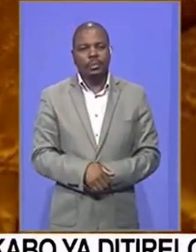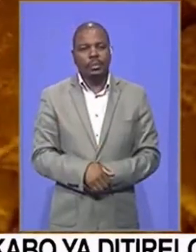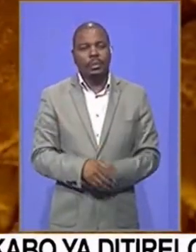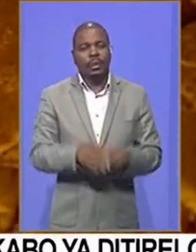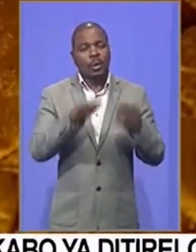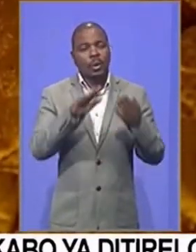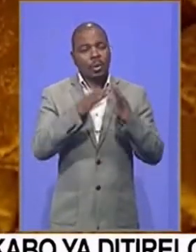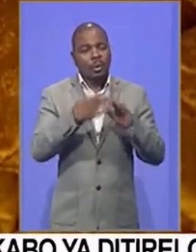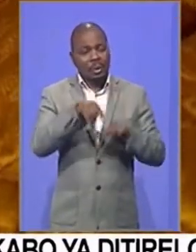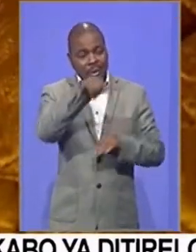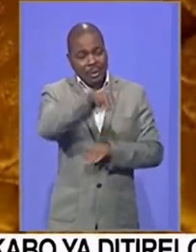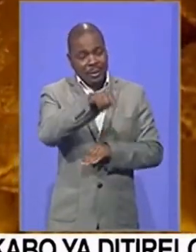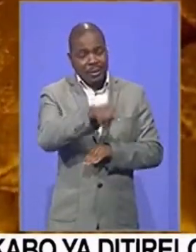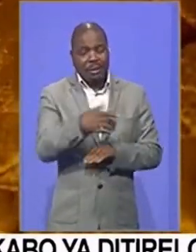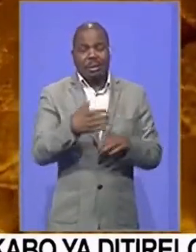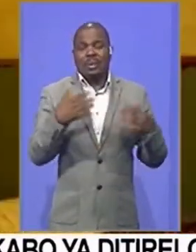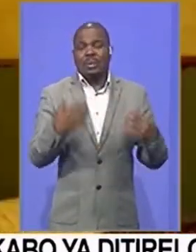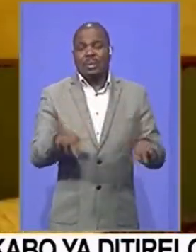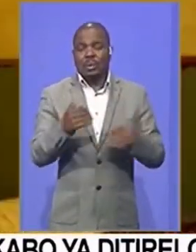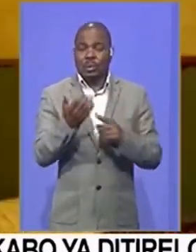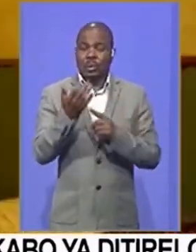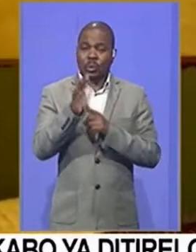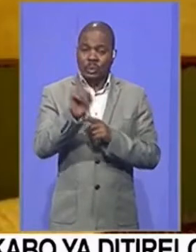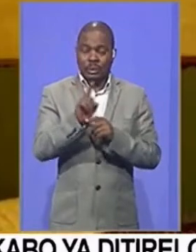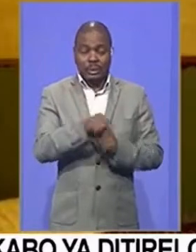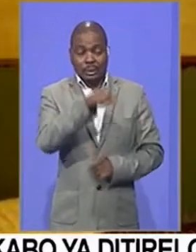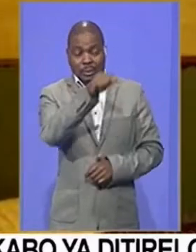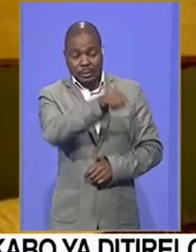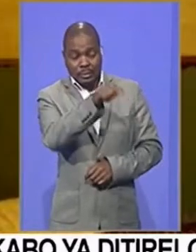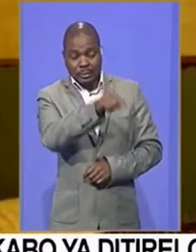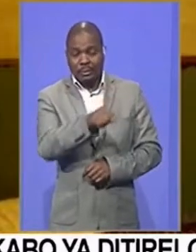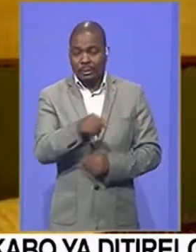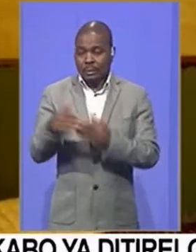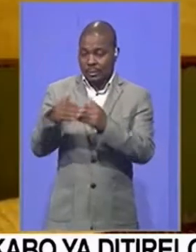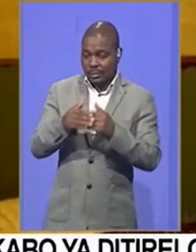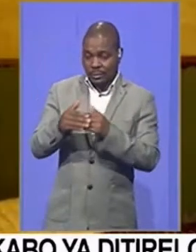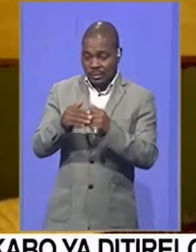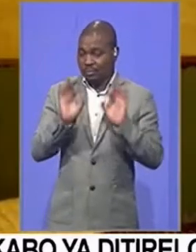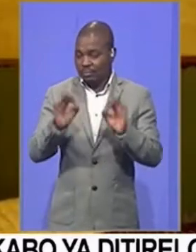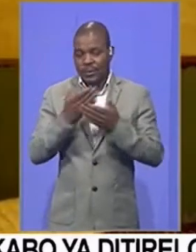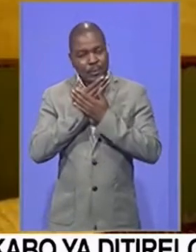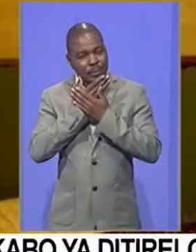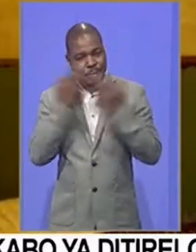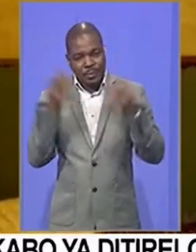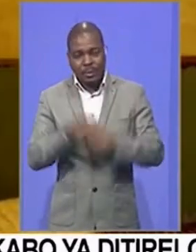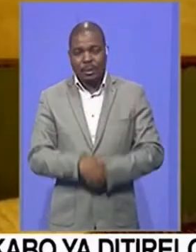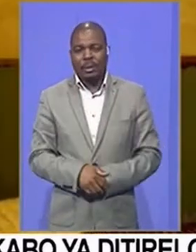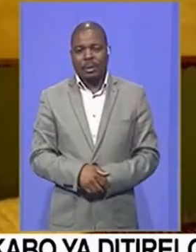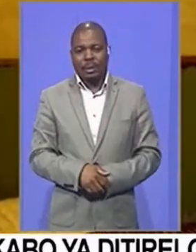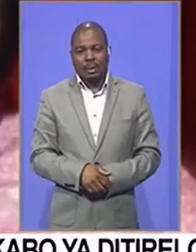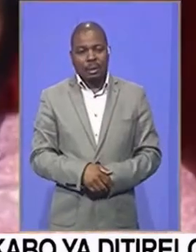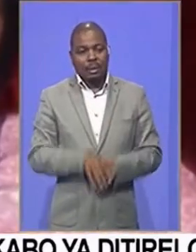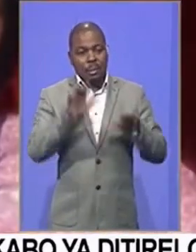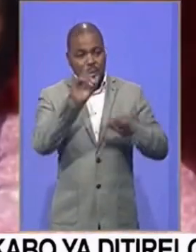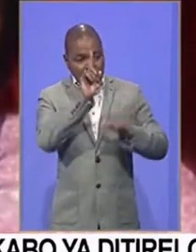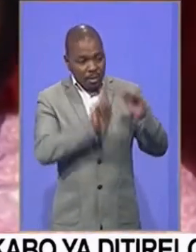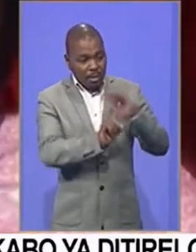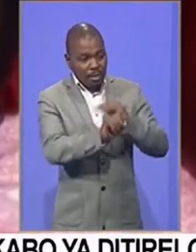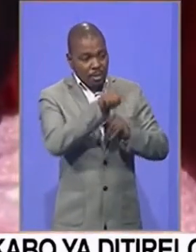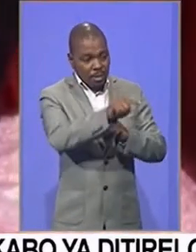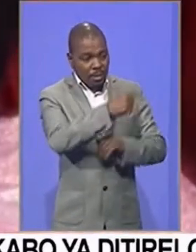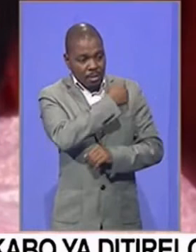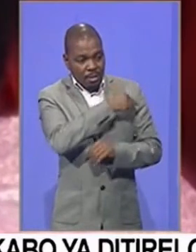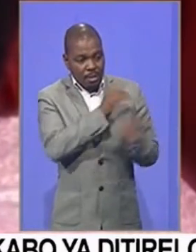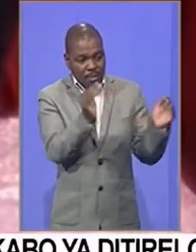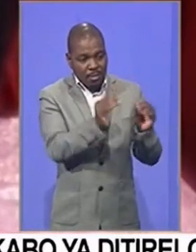badudi ba mo Mogalakwena ba tloga ba bontšha gore tshwaro e be mowe a se a maleba ge ba ile dipetlele ditleliniki go tshwana